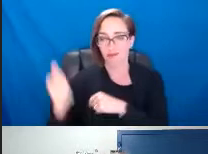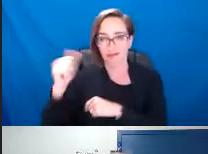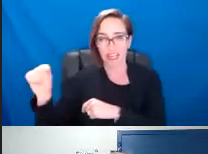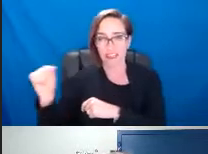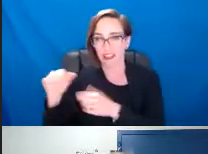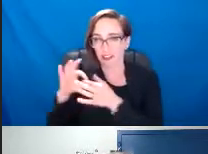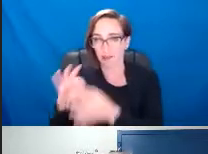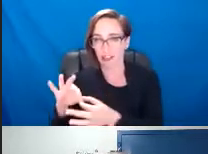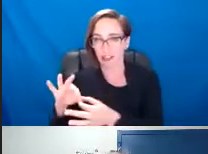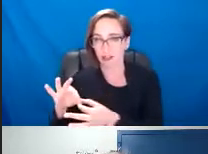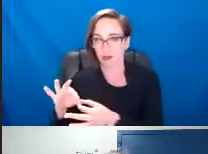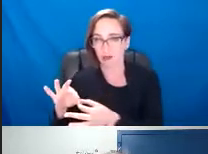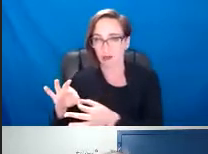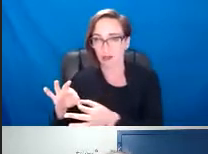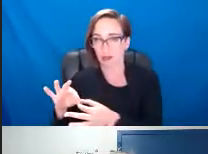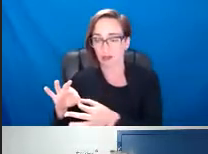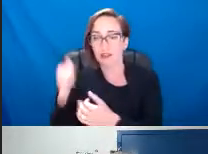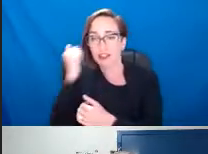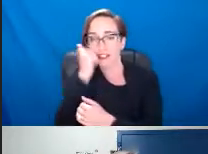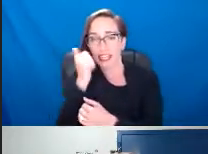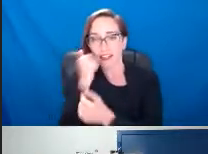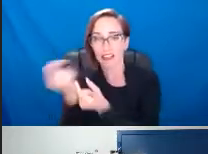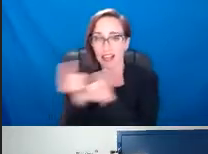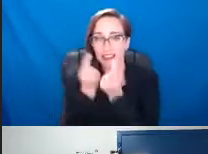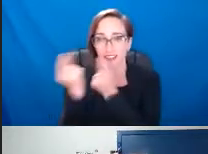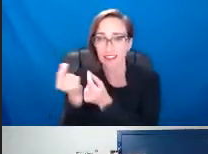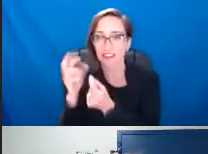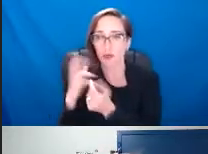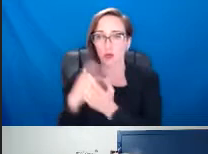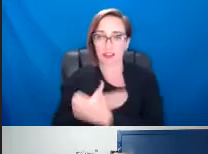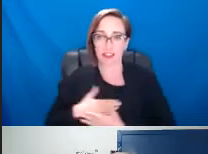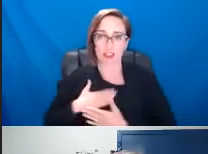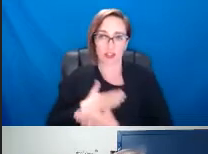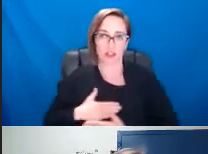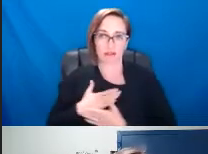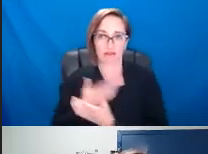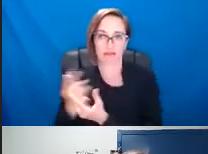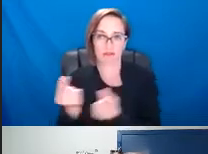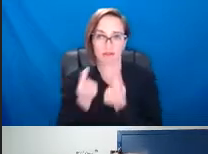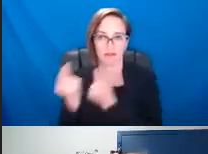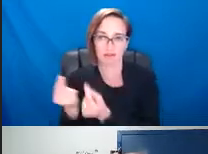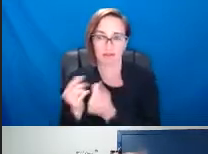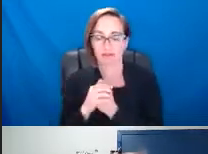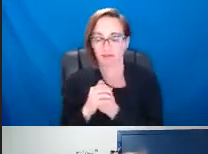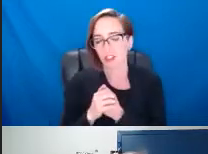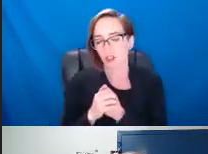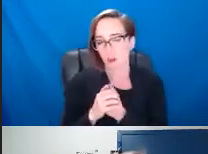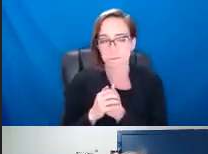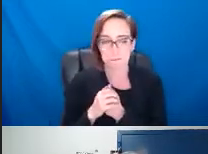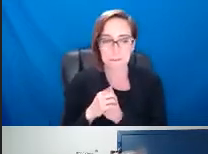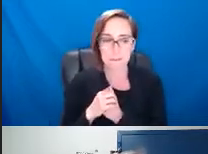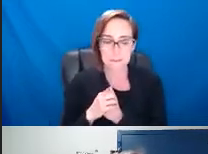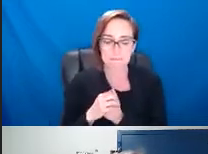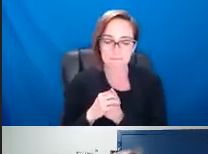to daily activities or leisure activities, and so on. But